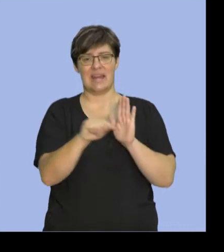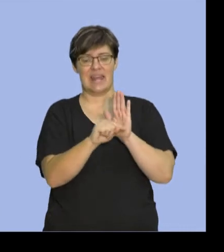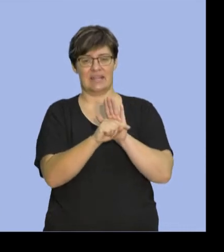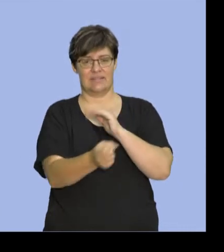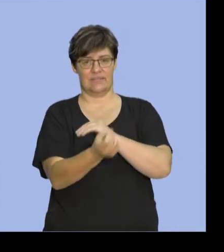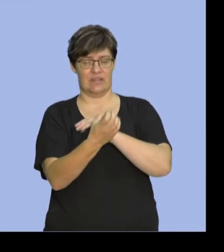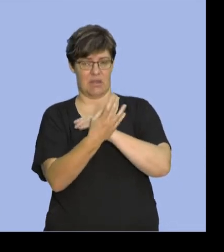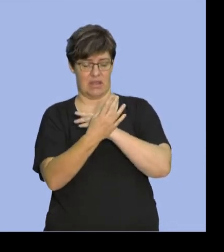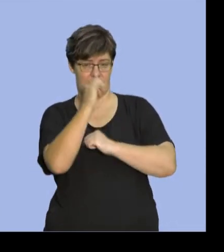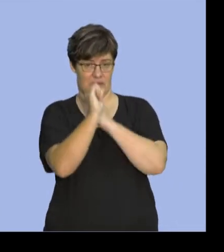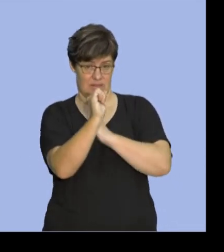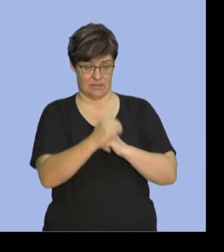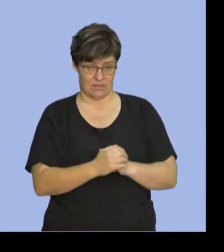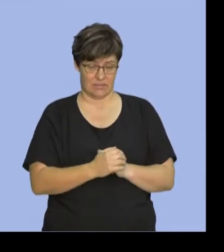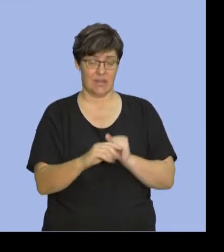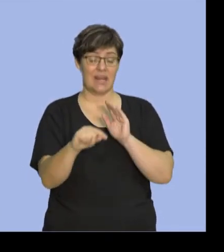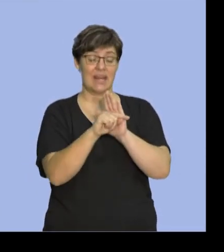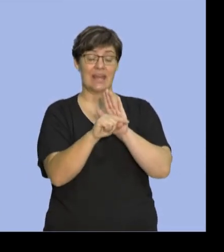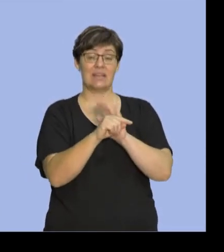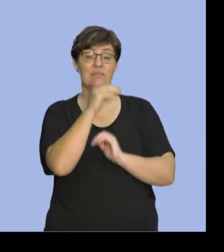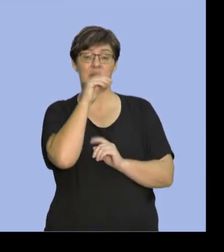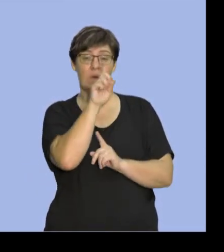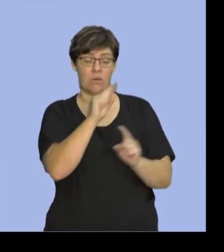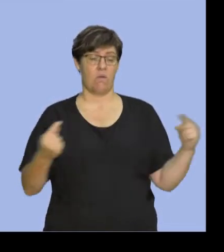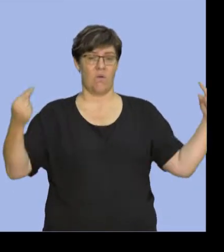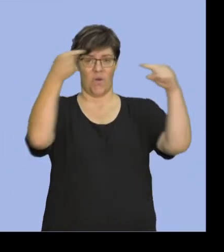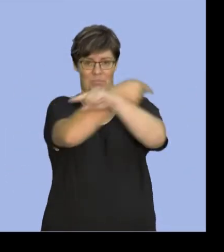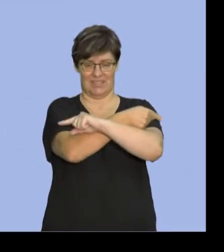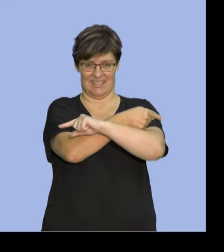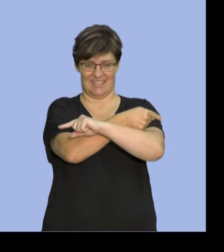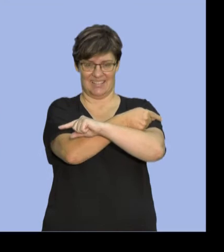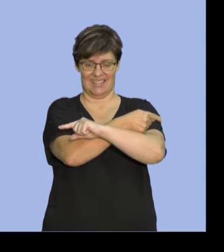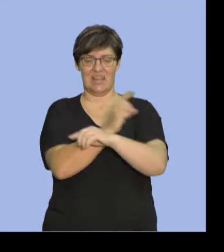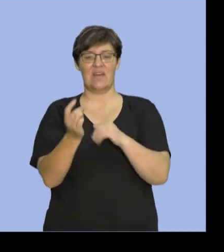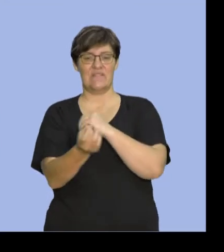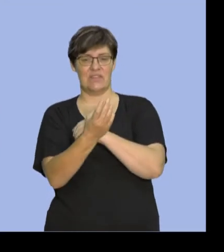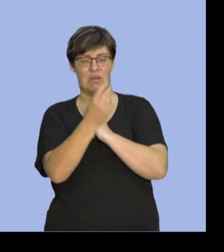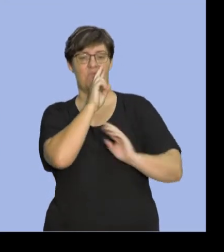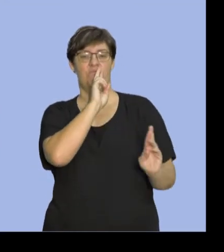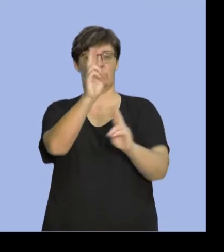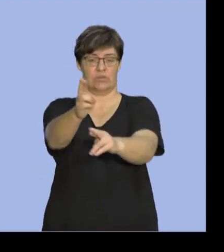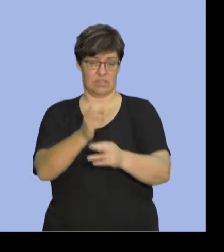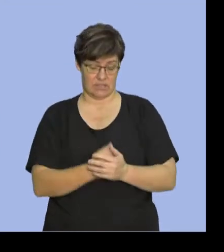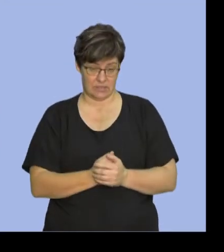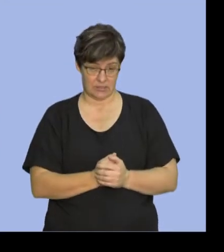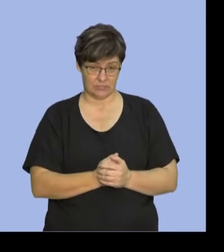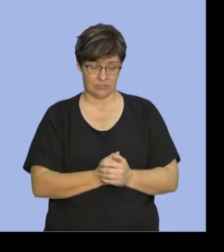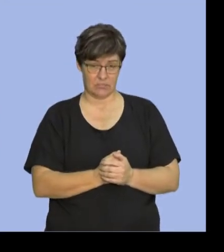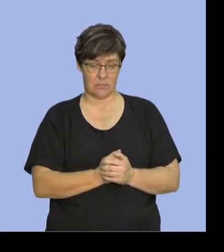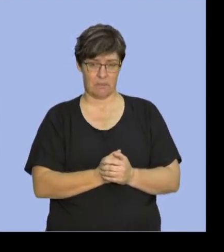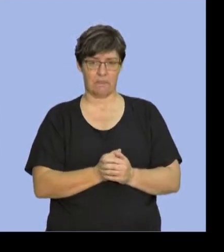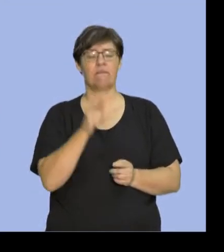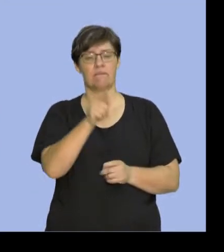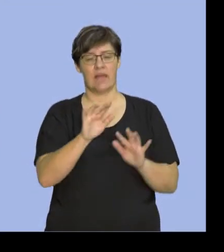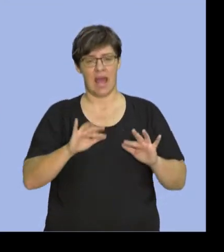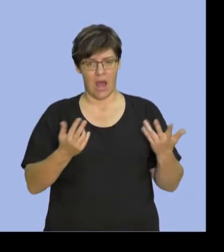I'll remind you again that negative meaning the opposite, and feedback is a response. And so this is essentially how the